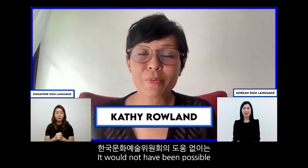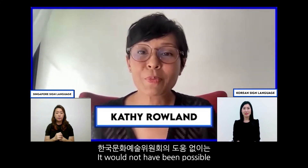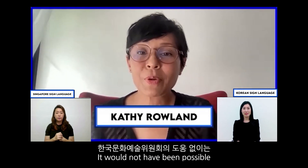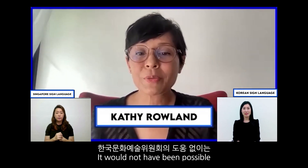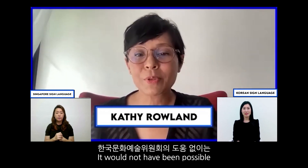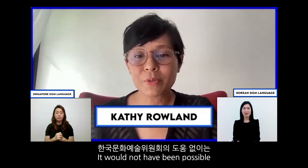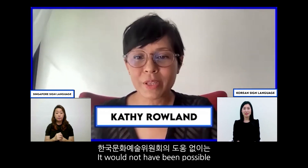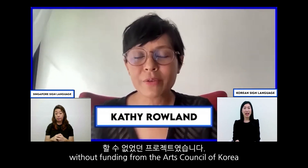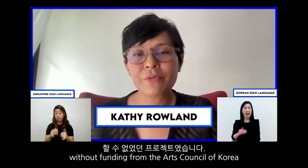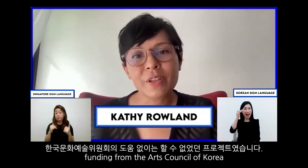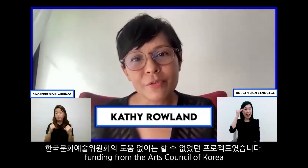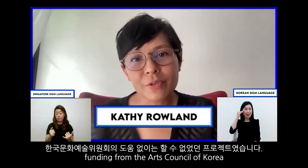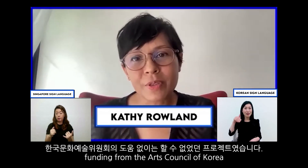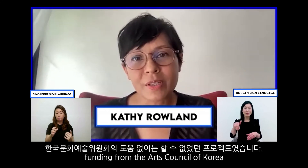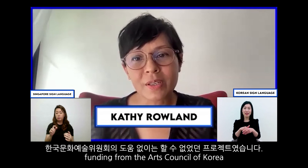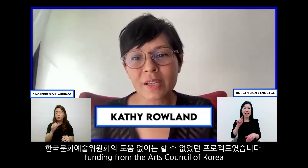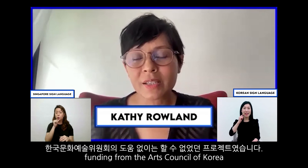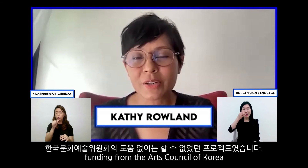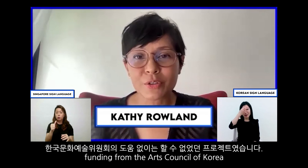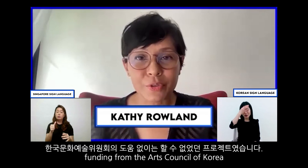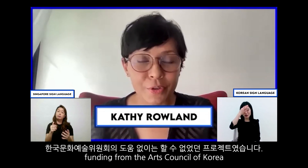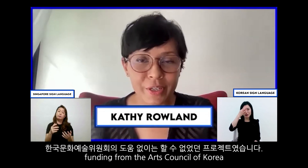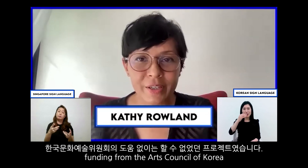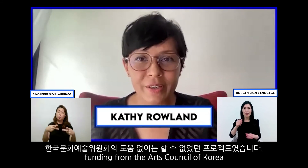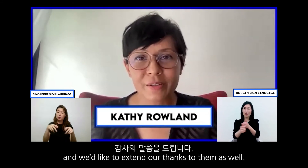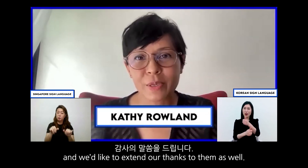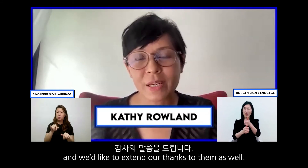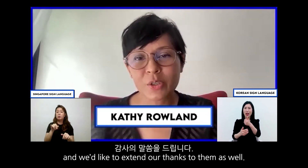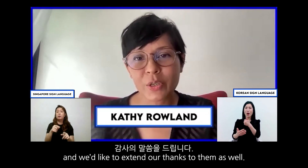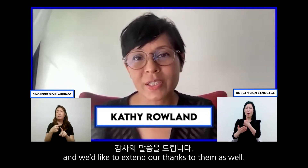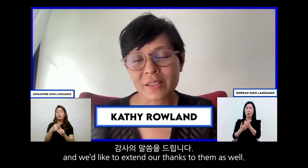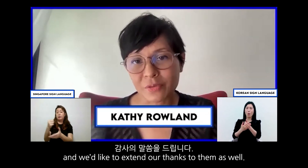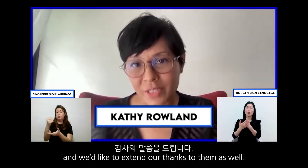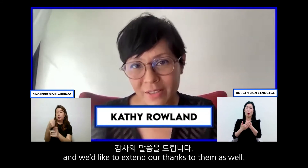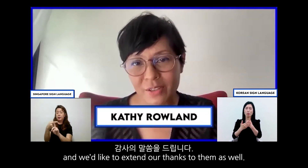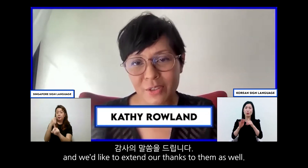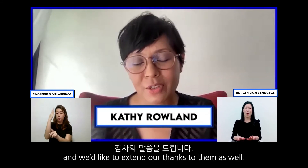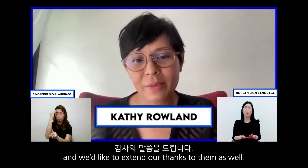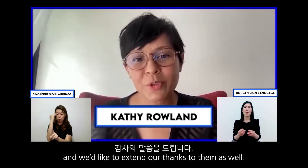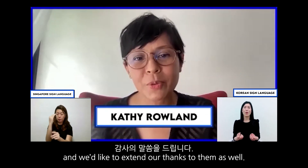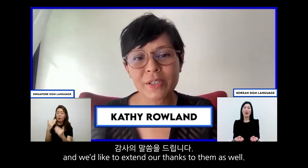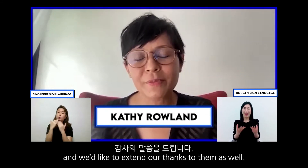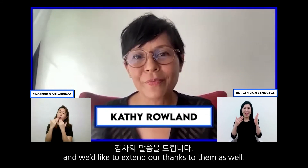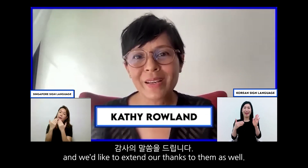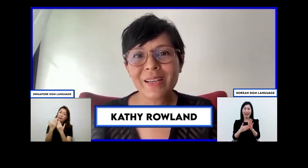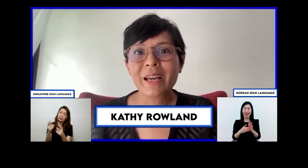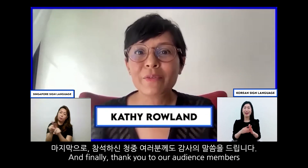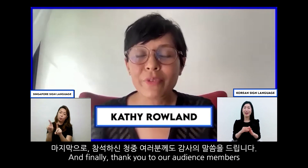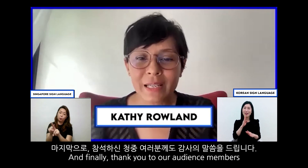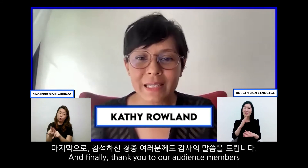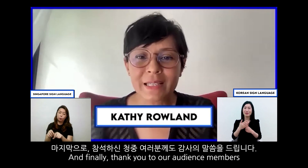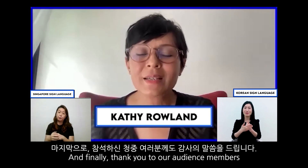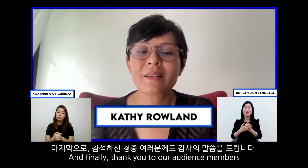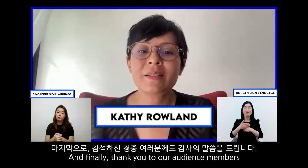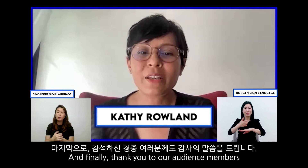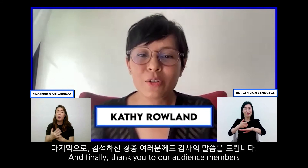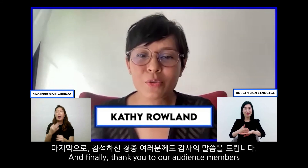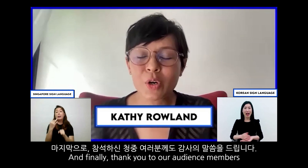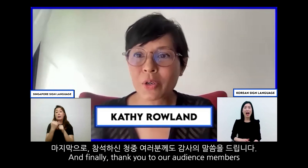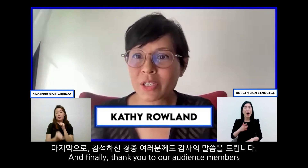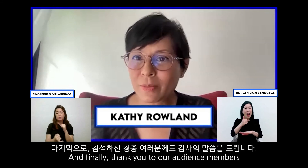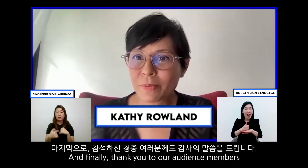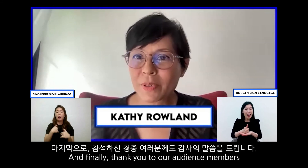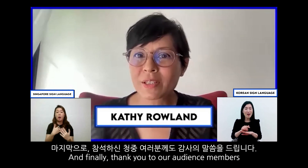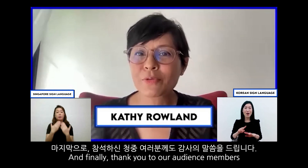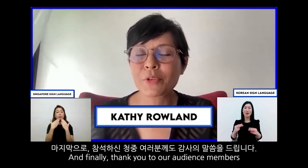It would not have been possible without funding from the Arts Council of Korea, and we'd like to extend our thanks to them as well. And finally, thank